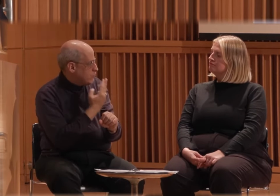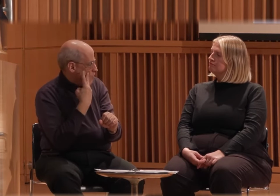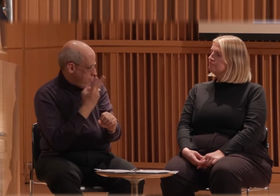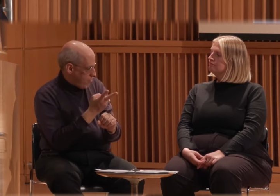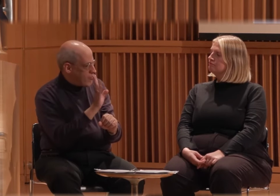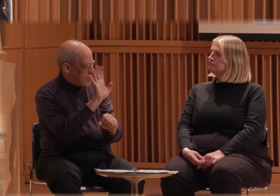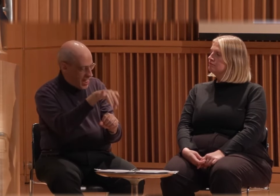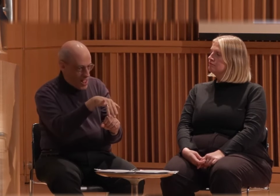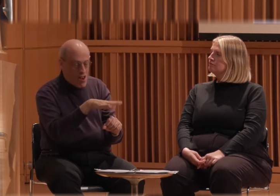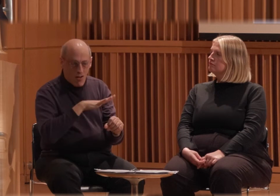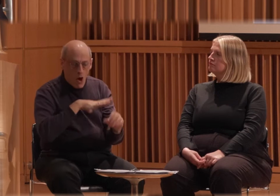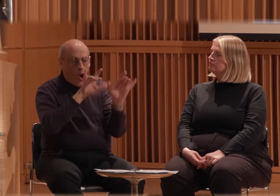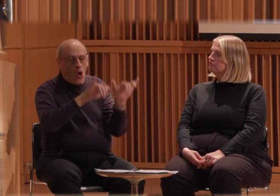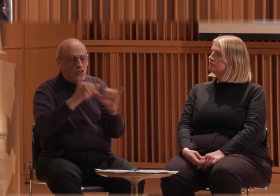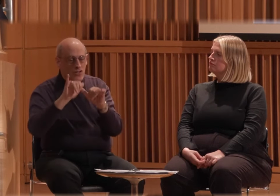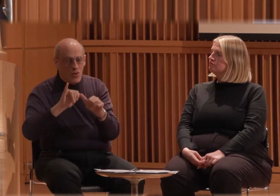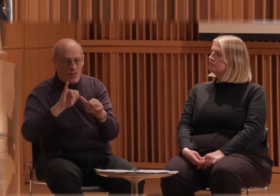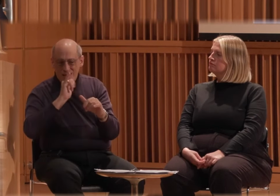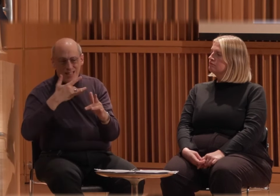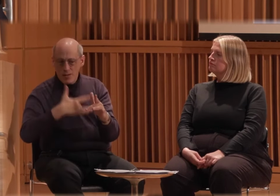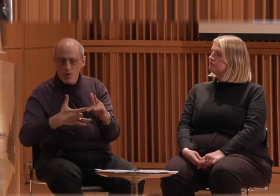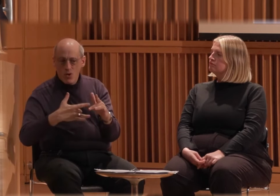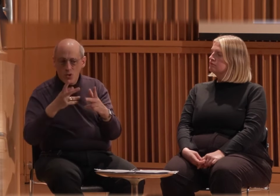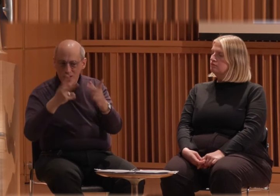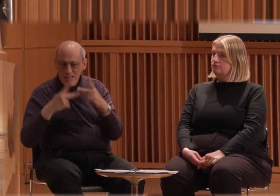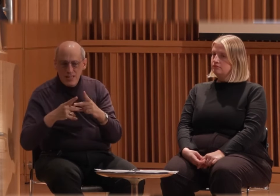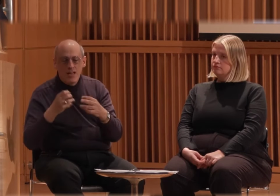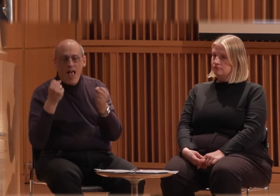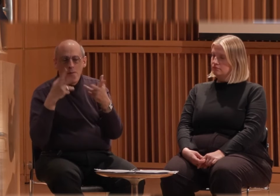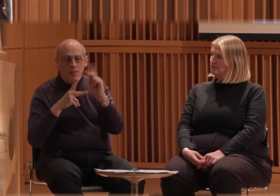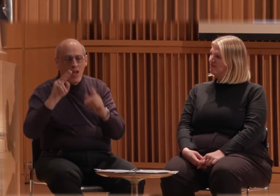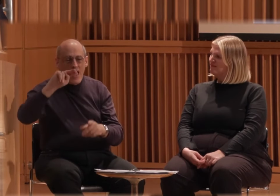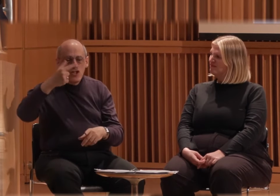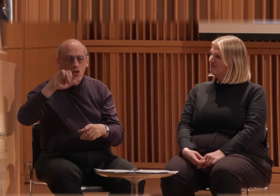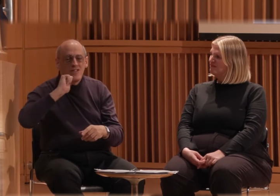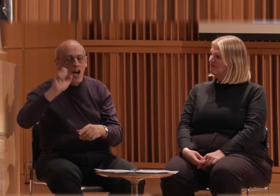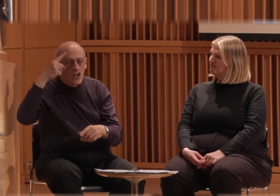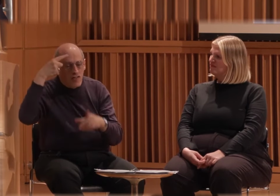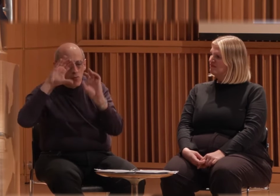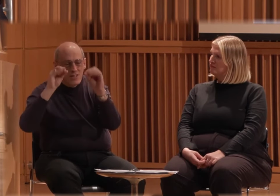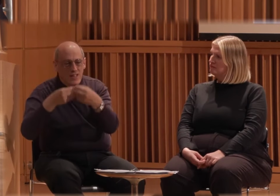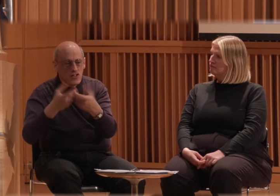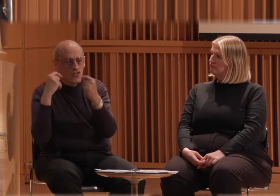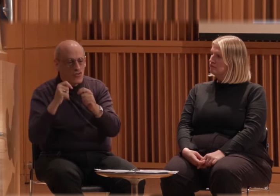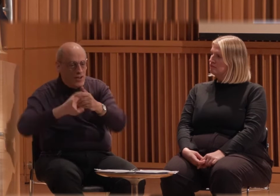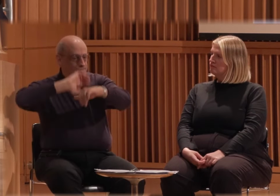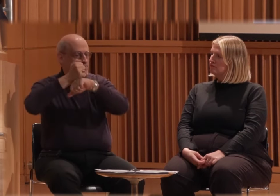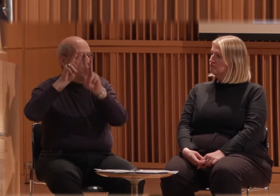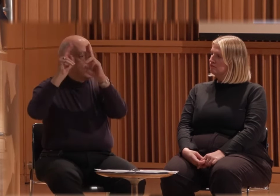out in LA, but also unusual places. The number of NGOs that are trying to unionize, or you